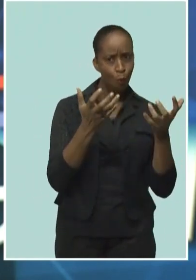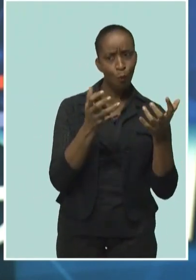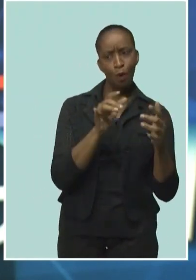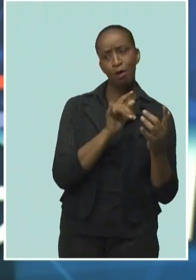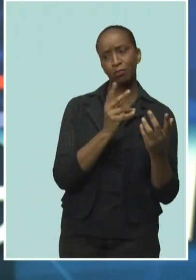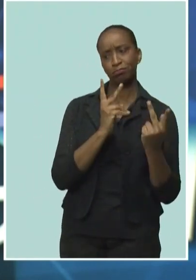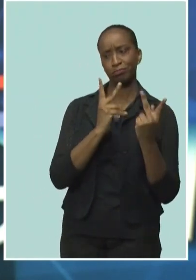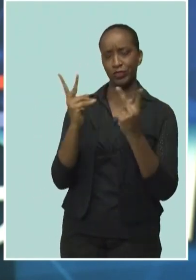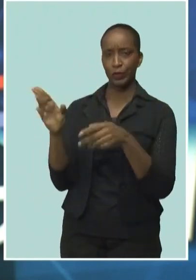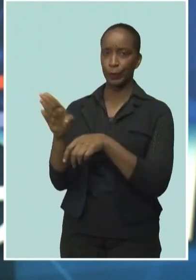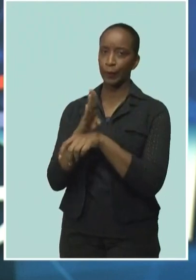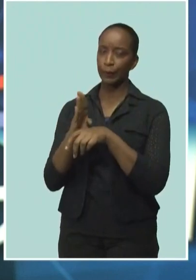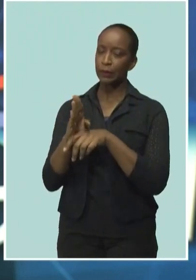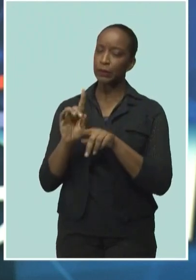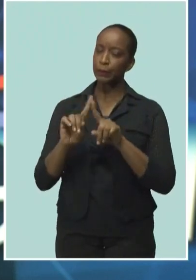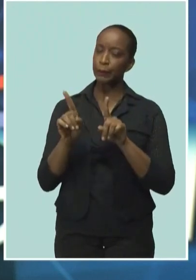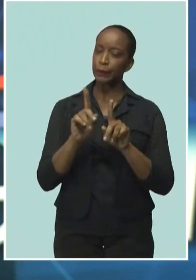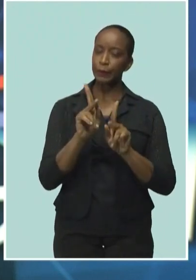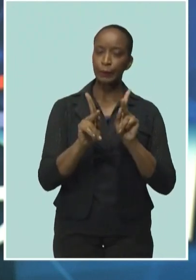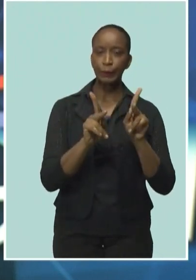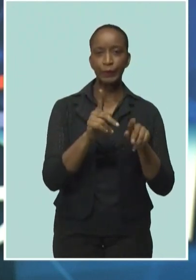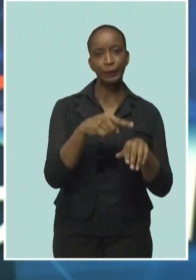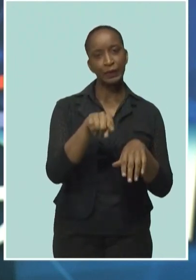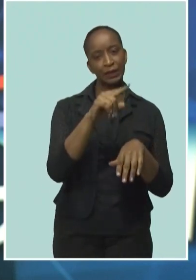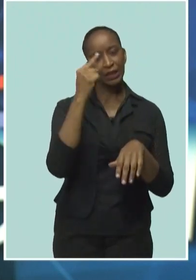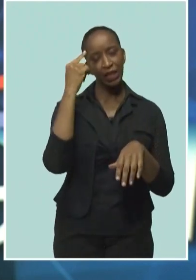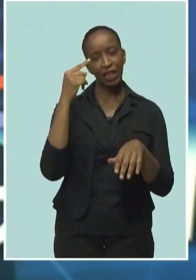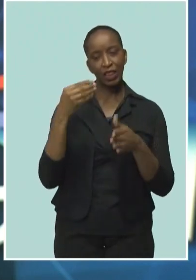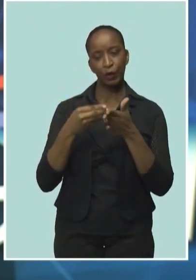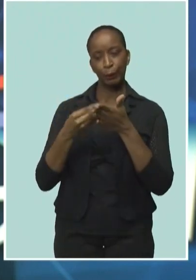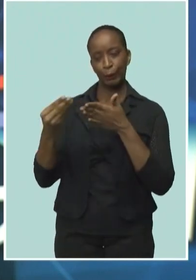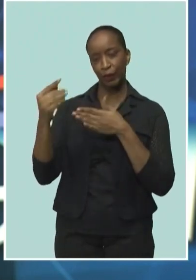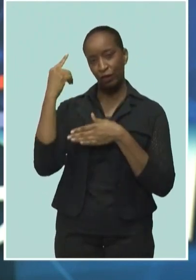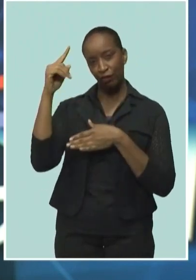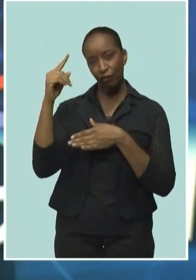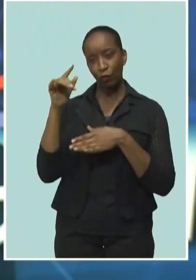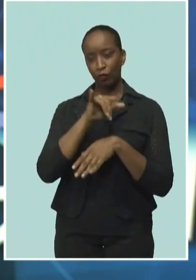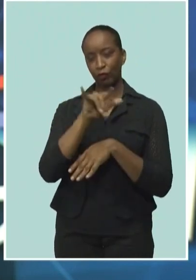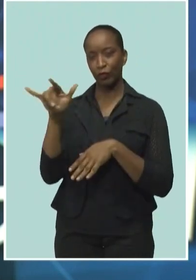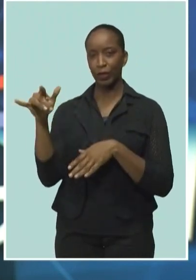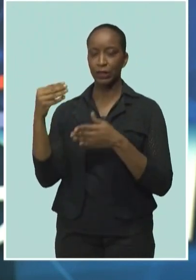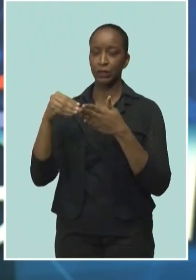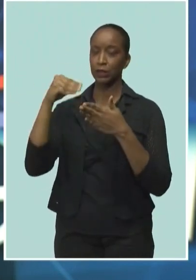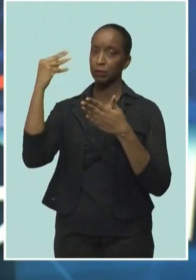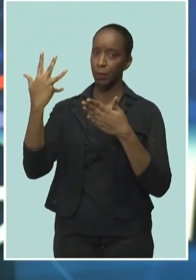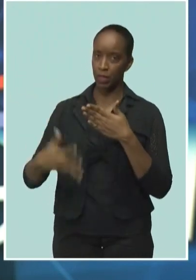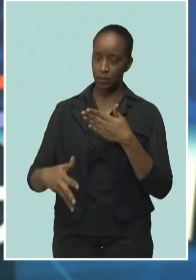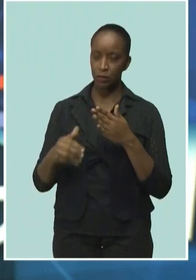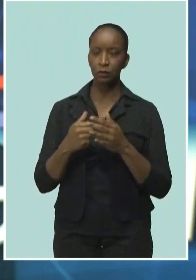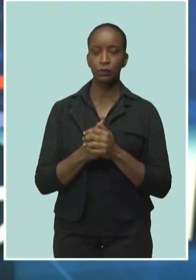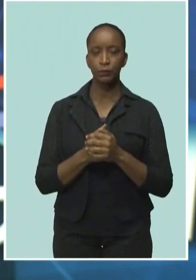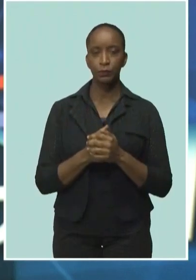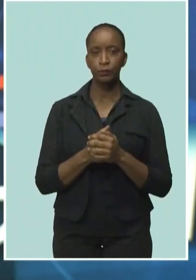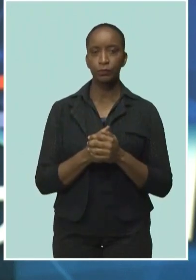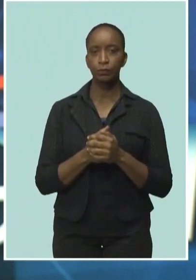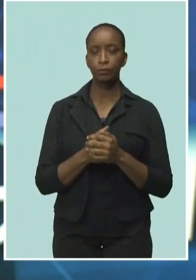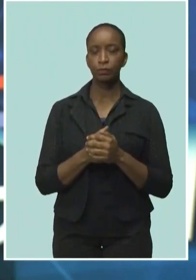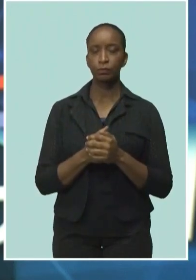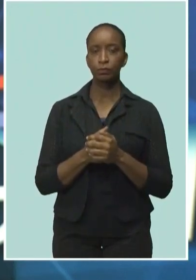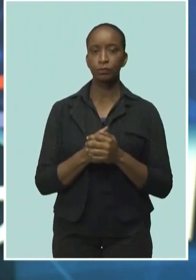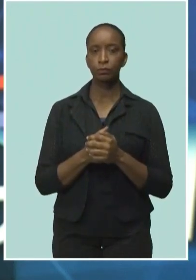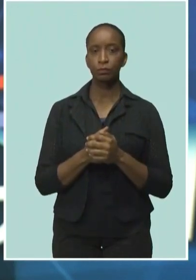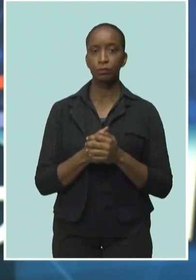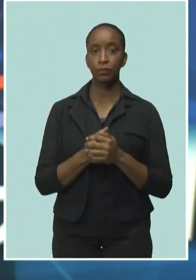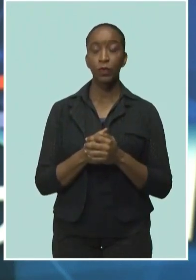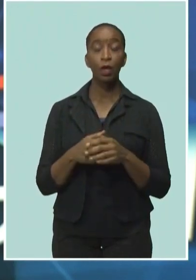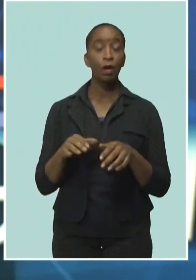for travellers. He told Morning Barbados the island remains top of mind and the #1 performer in the Caribbean.